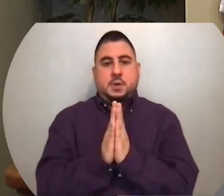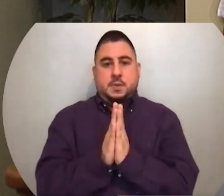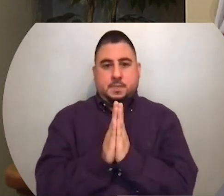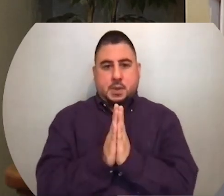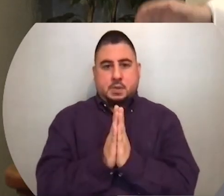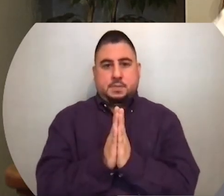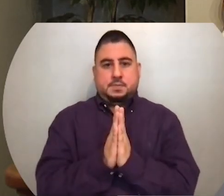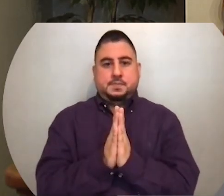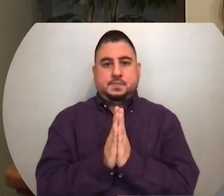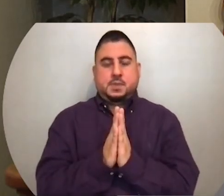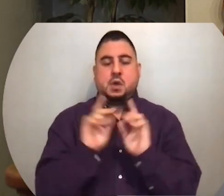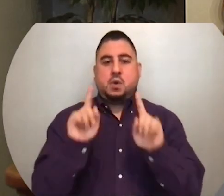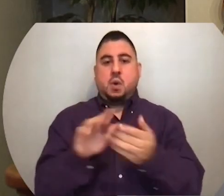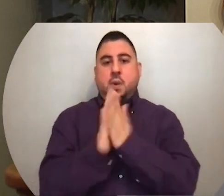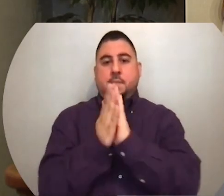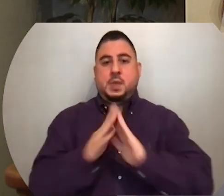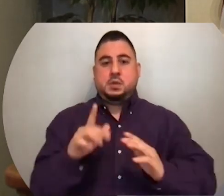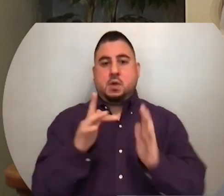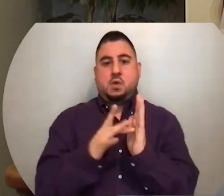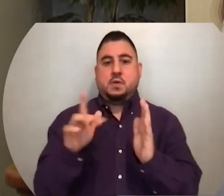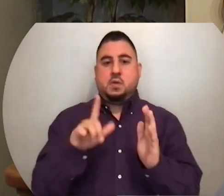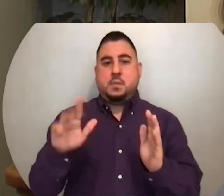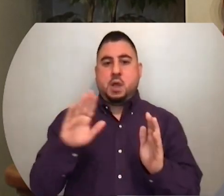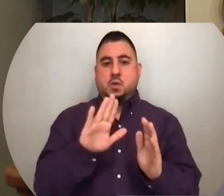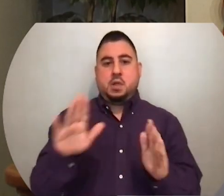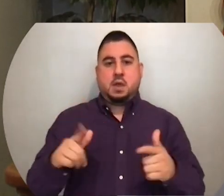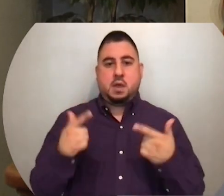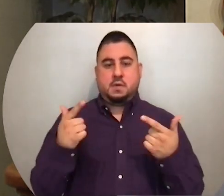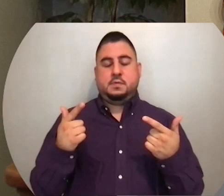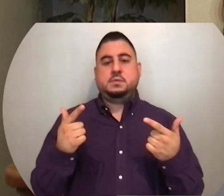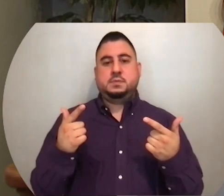Spirit. Amen. Go in peace, glorifying the